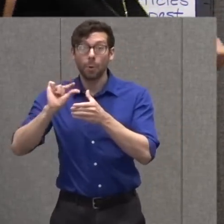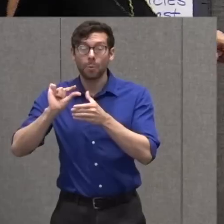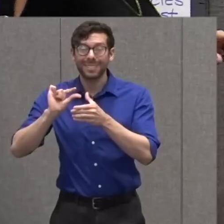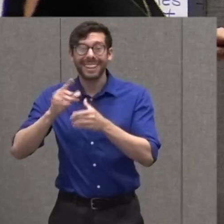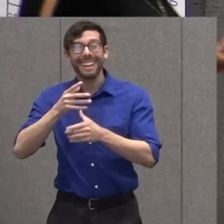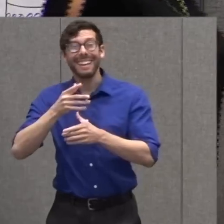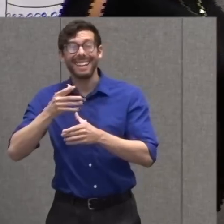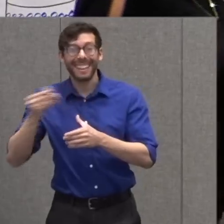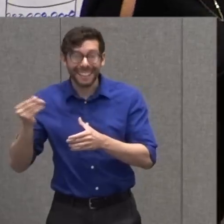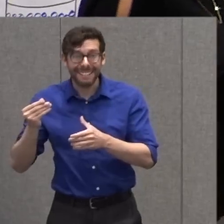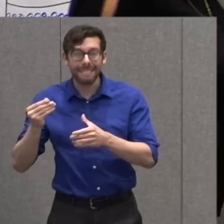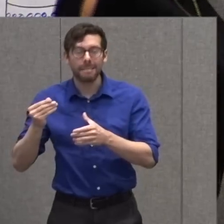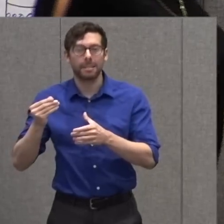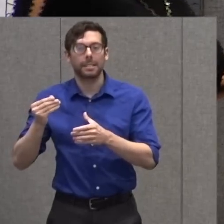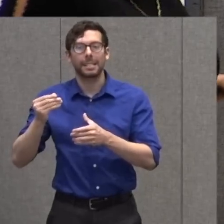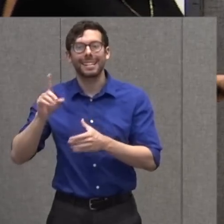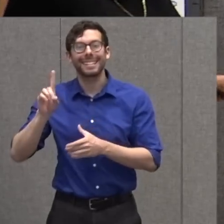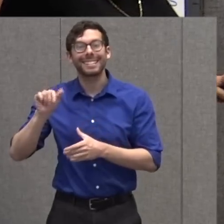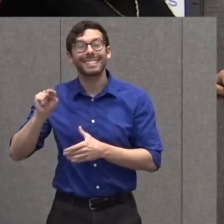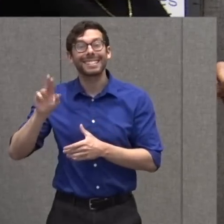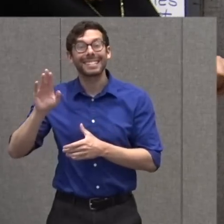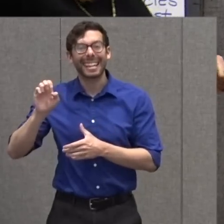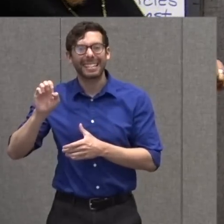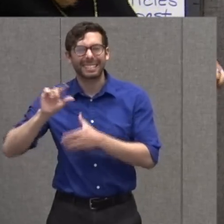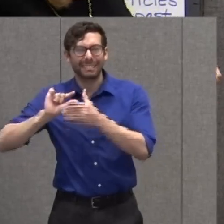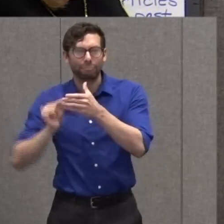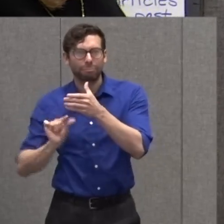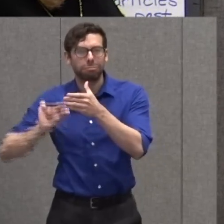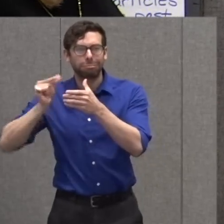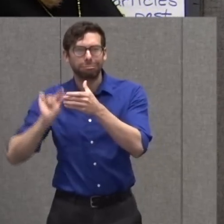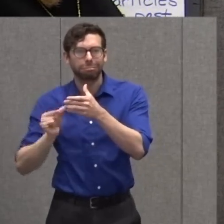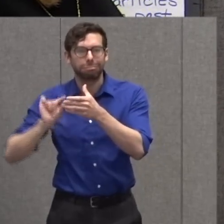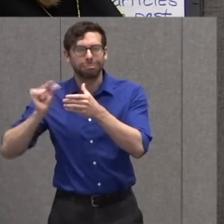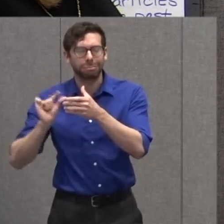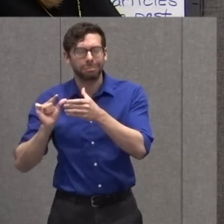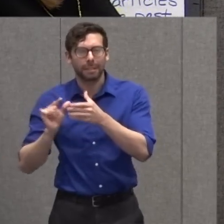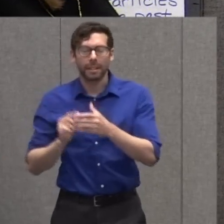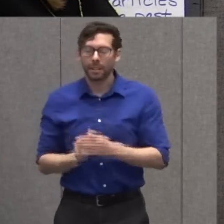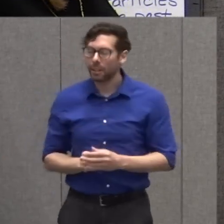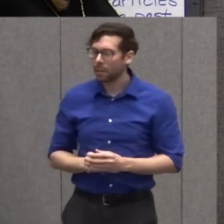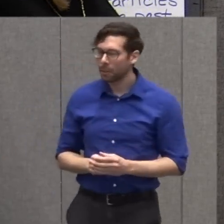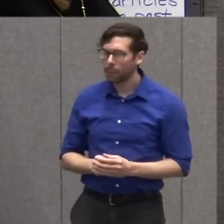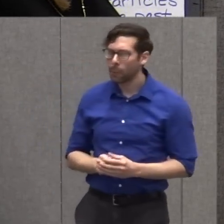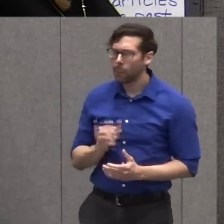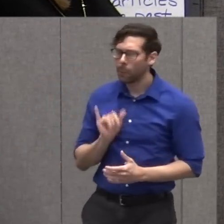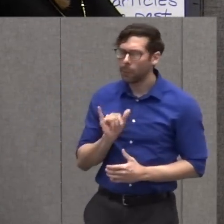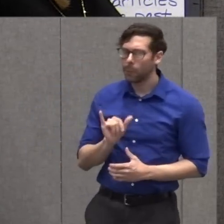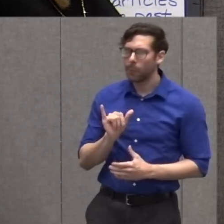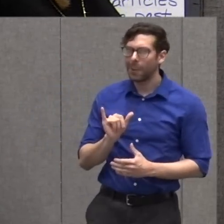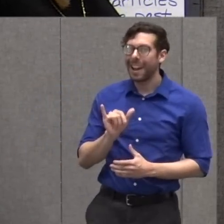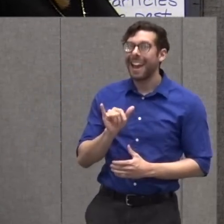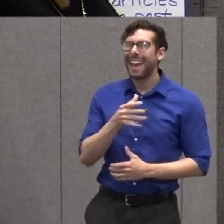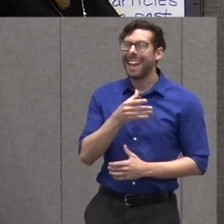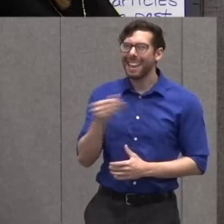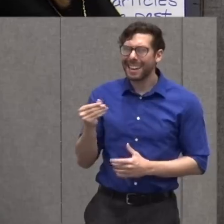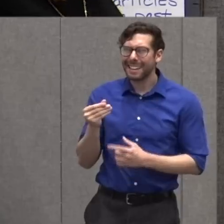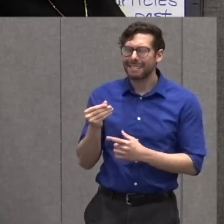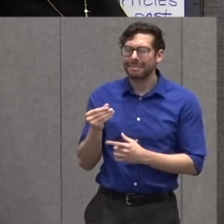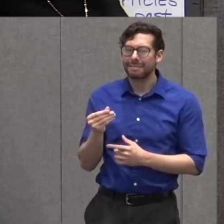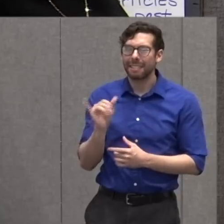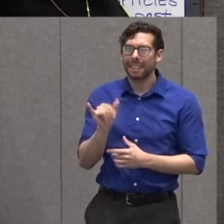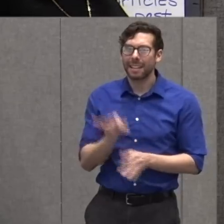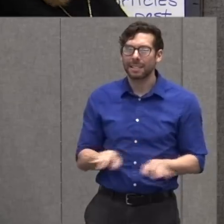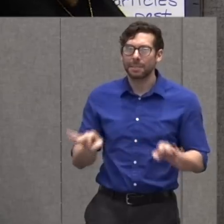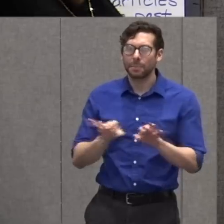that and is important. Float and dance. So I have to combine those. So I'm going to go 1, 2, 3,